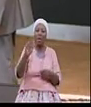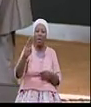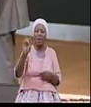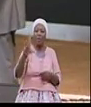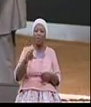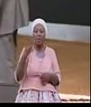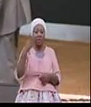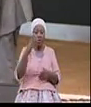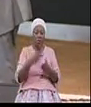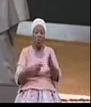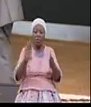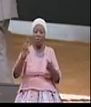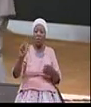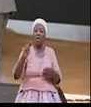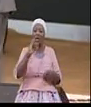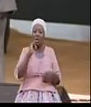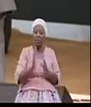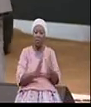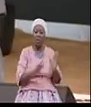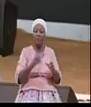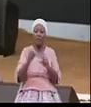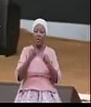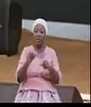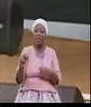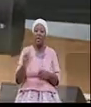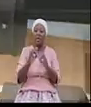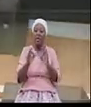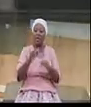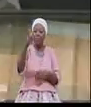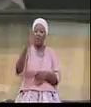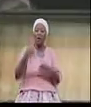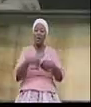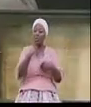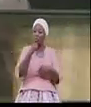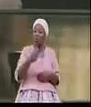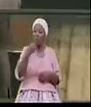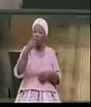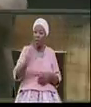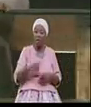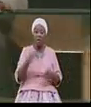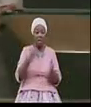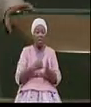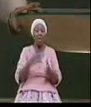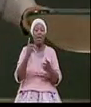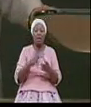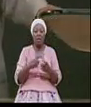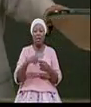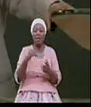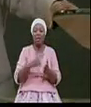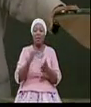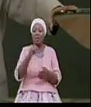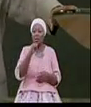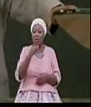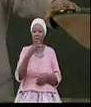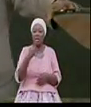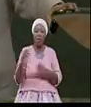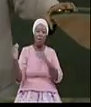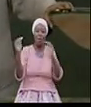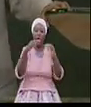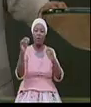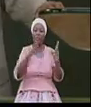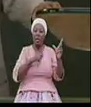is planning, fighting. If God has not commanded it, it's not the battle of the